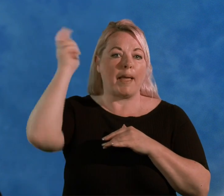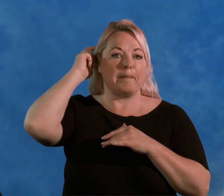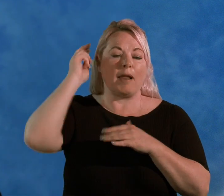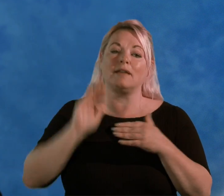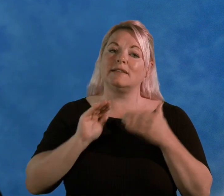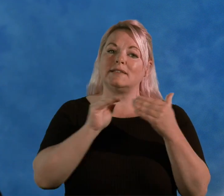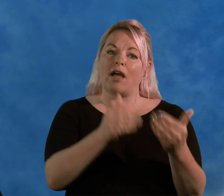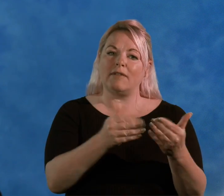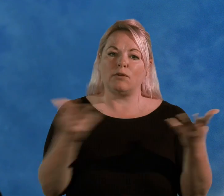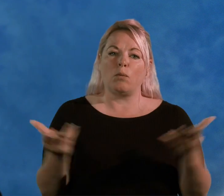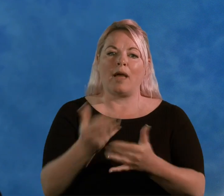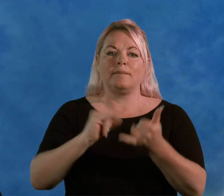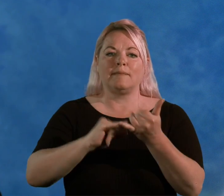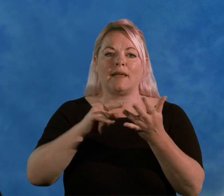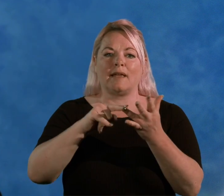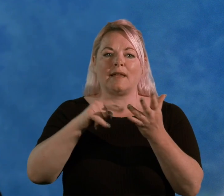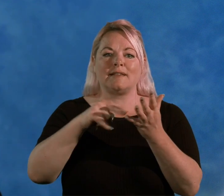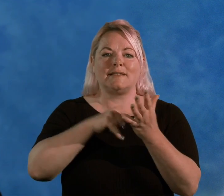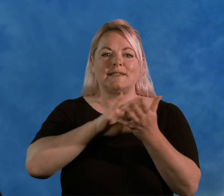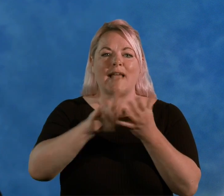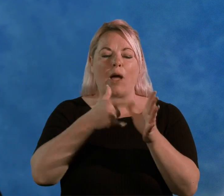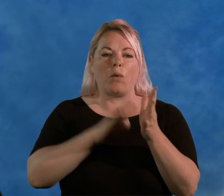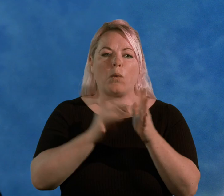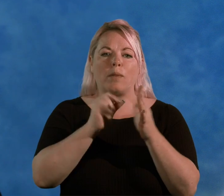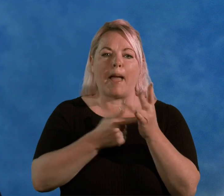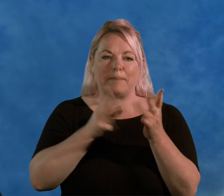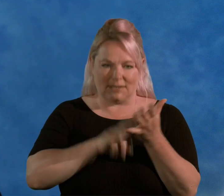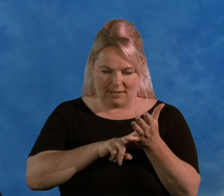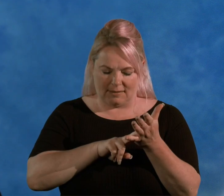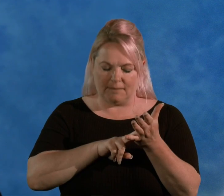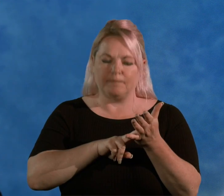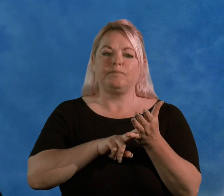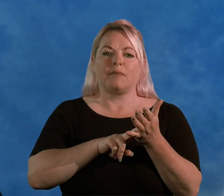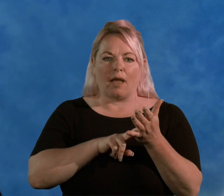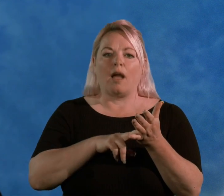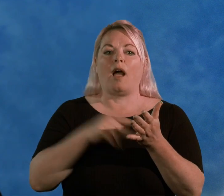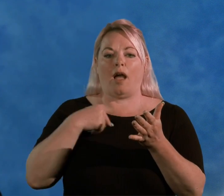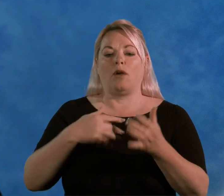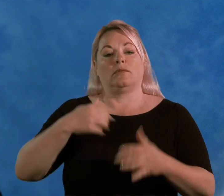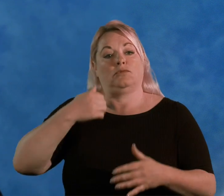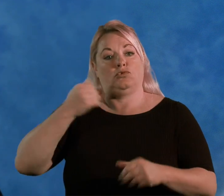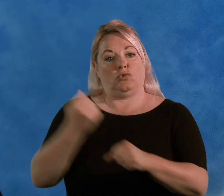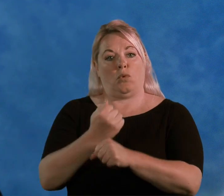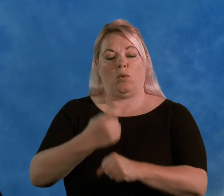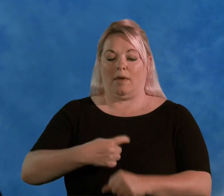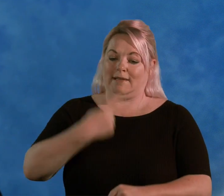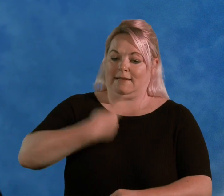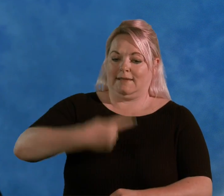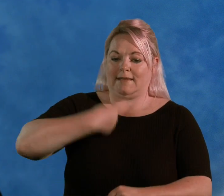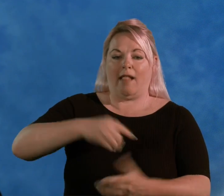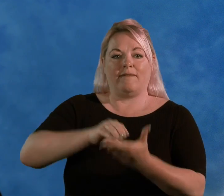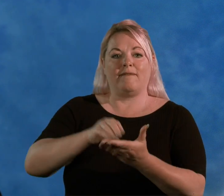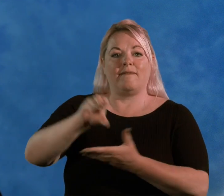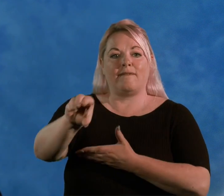Implant Service, here in Southampton, with a prospect of following what they call the